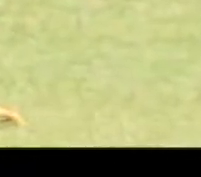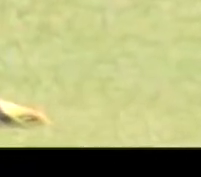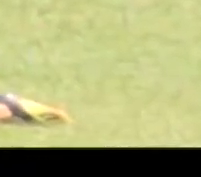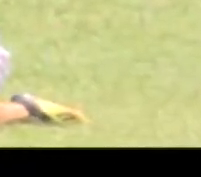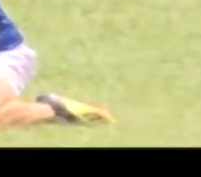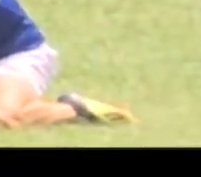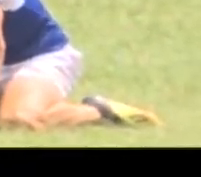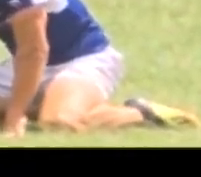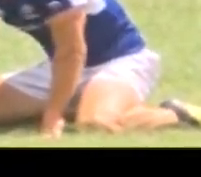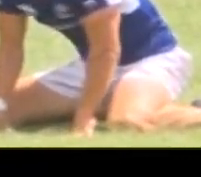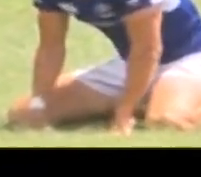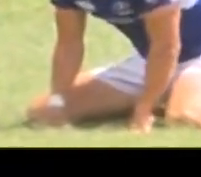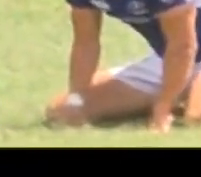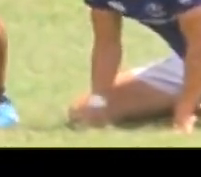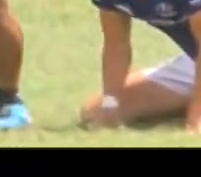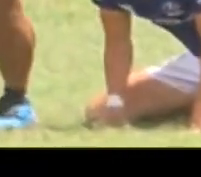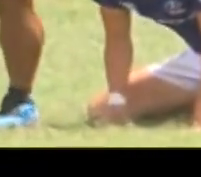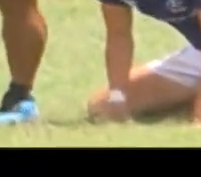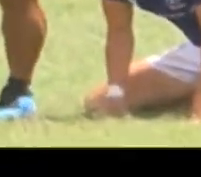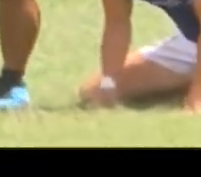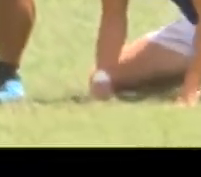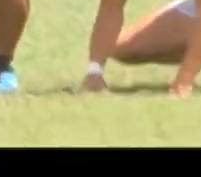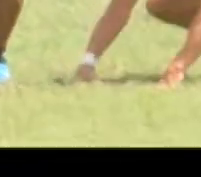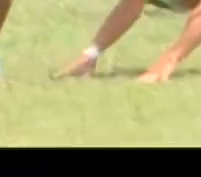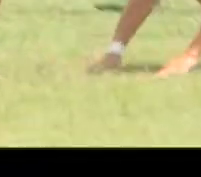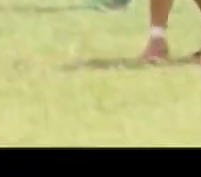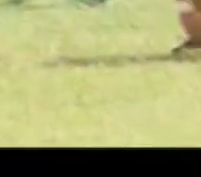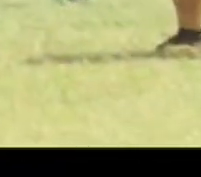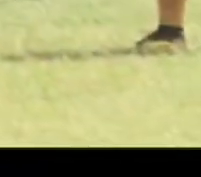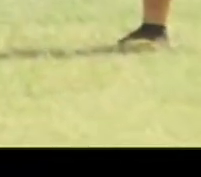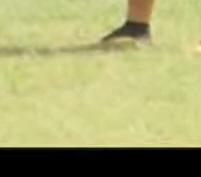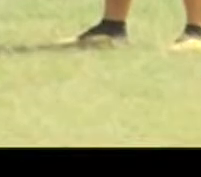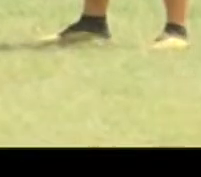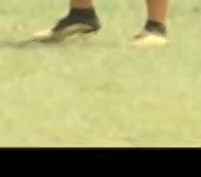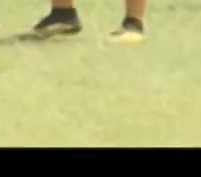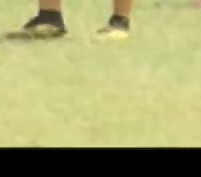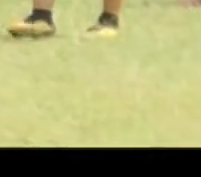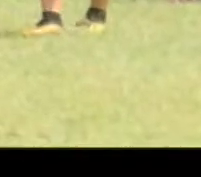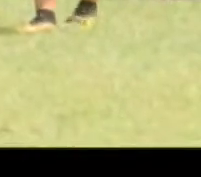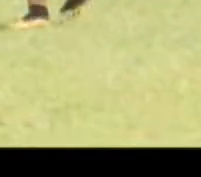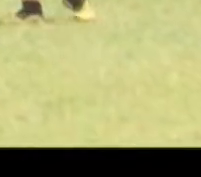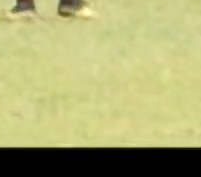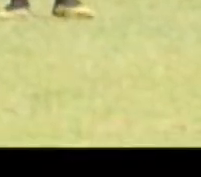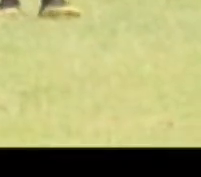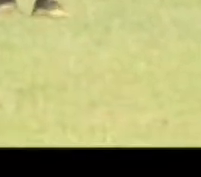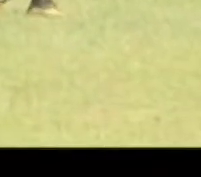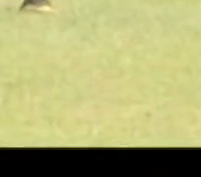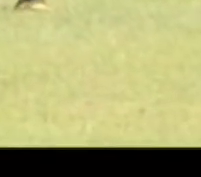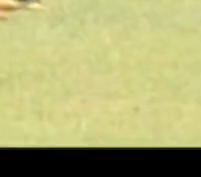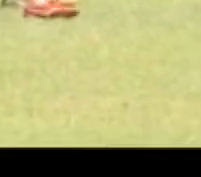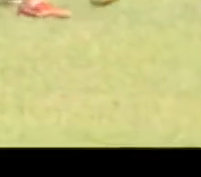greater players. And where else would they get all that than from the wizard himself?